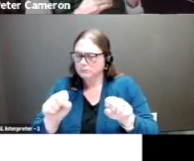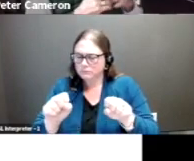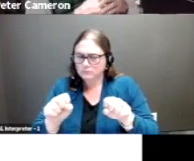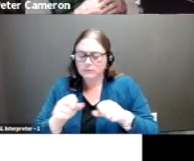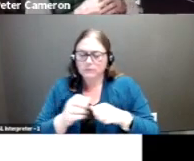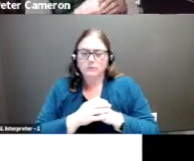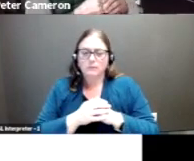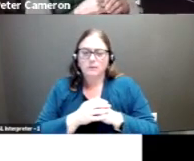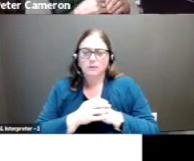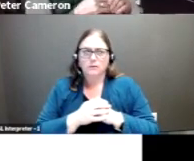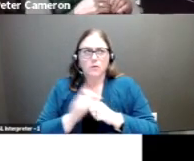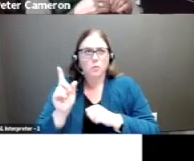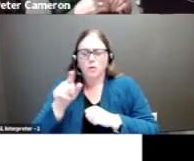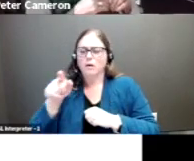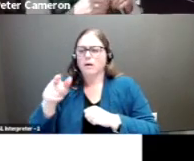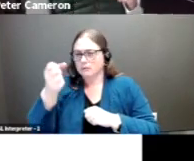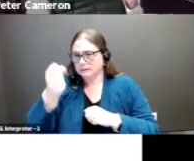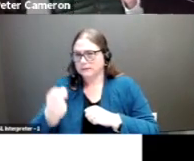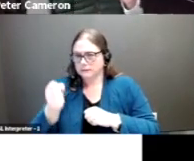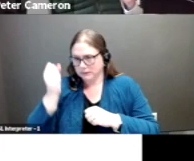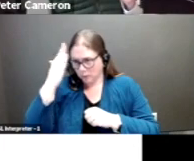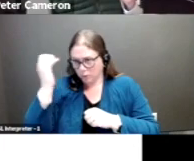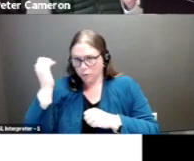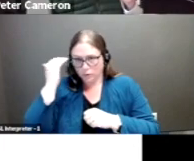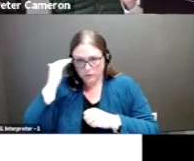Seoul, South Korea. So